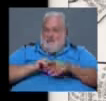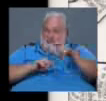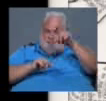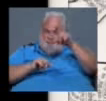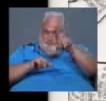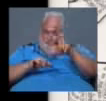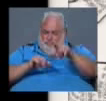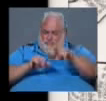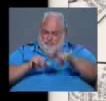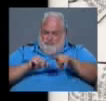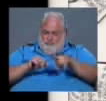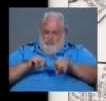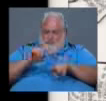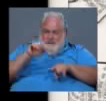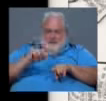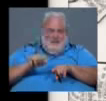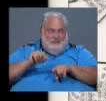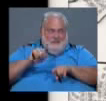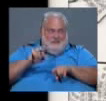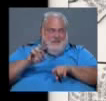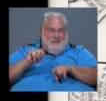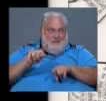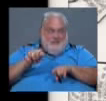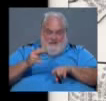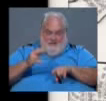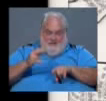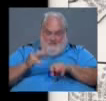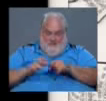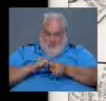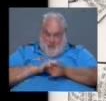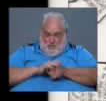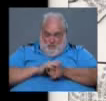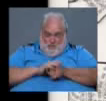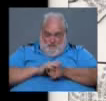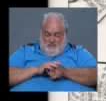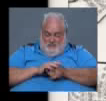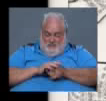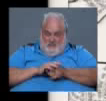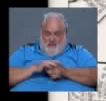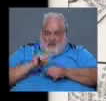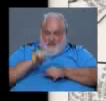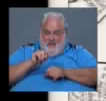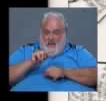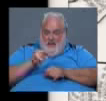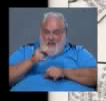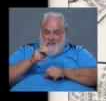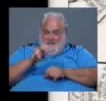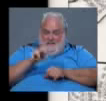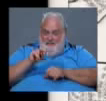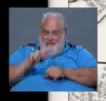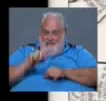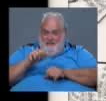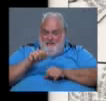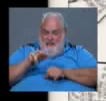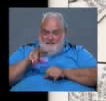down? Is that the way I look at that? Where that Athens Avenue? There's a line